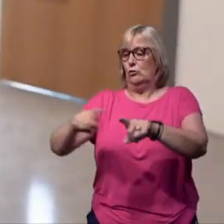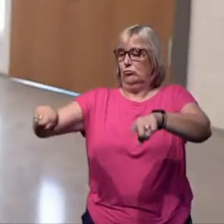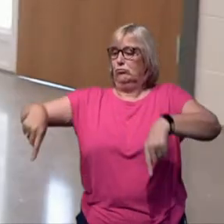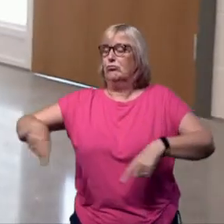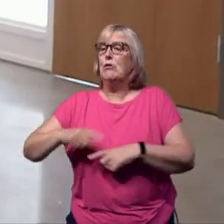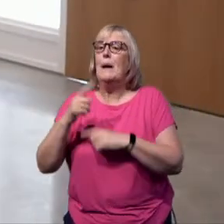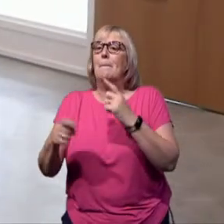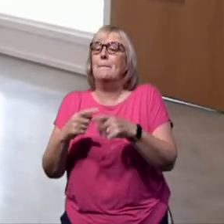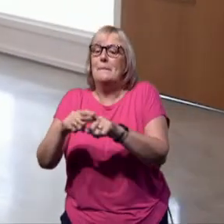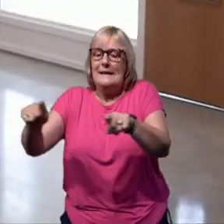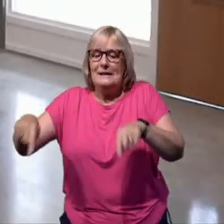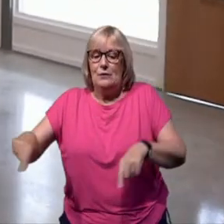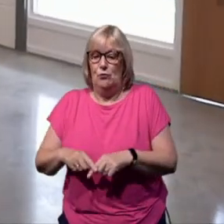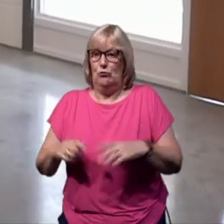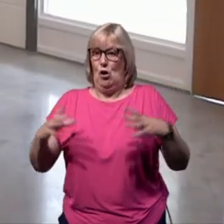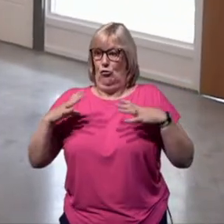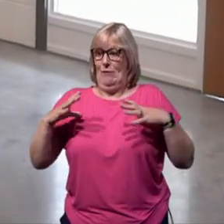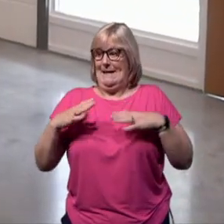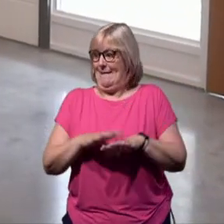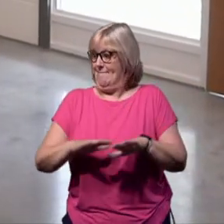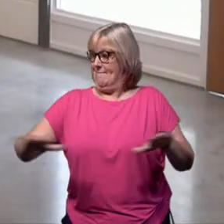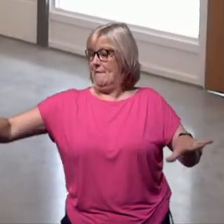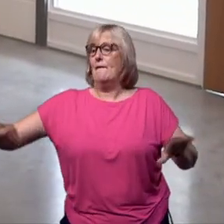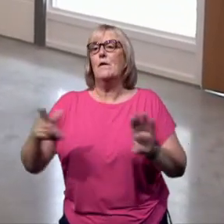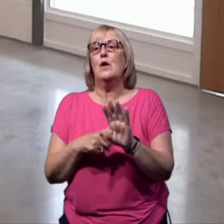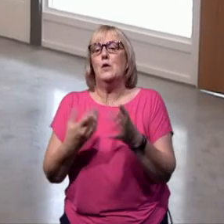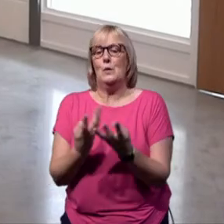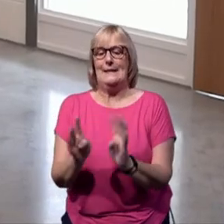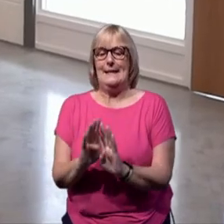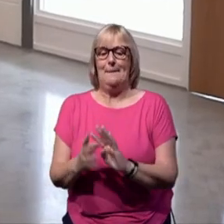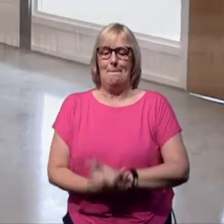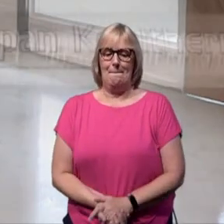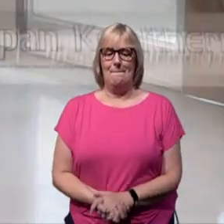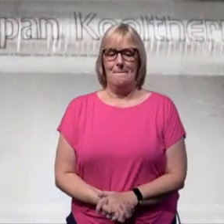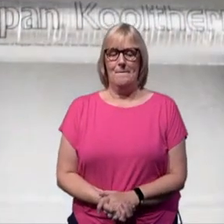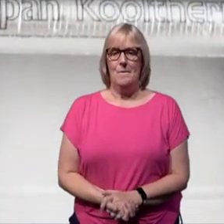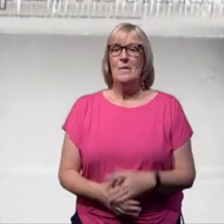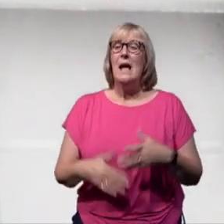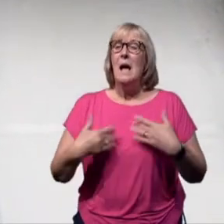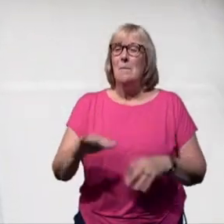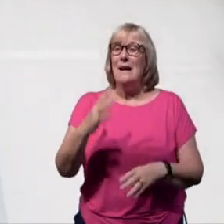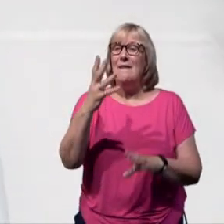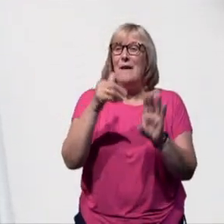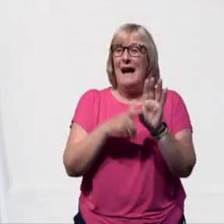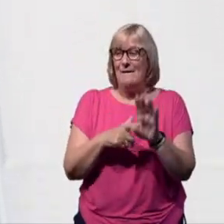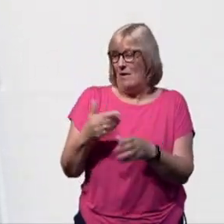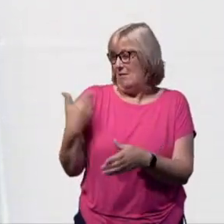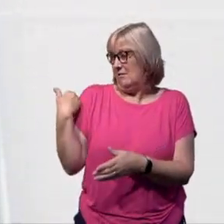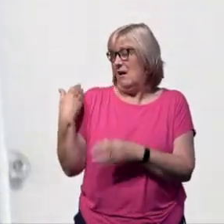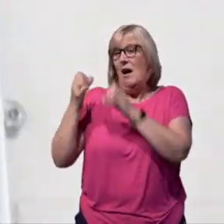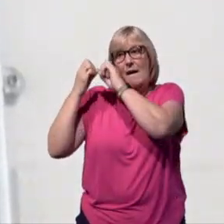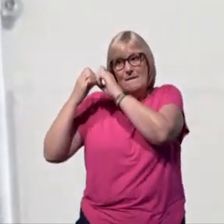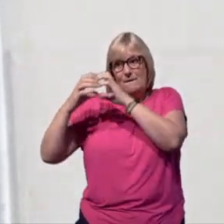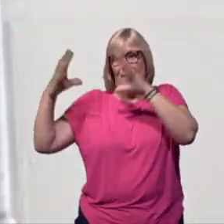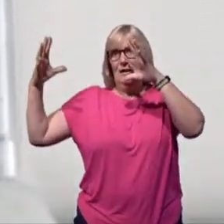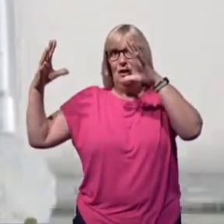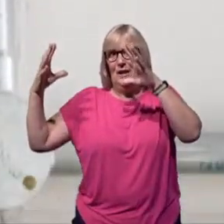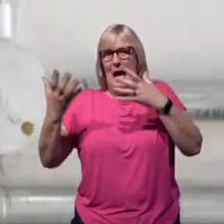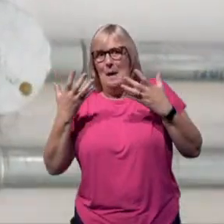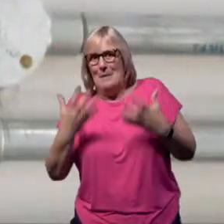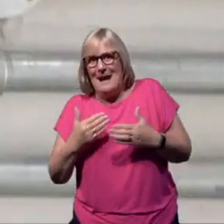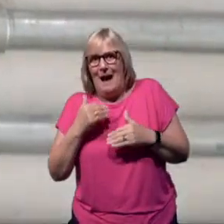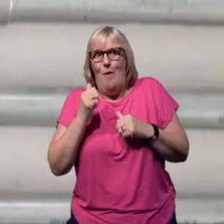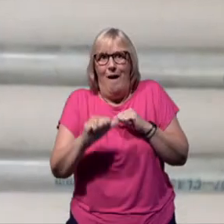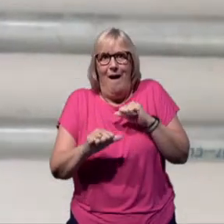ground floor that this year will be used for the convention's youth program. Over the last 5 years, what was a vision back then is becoming a